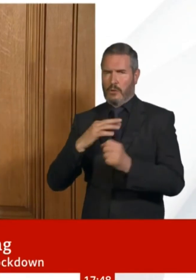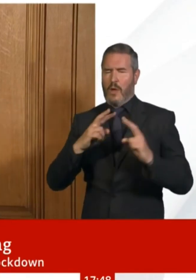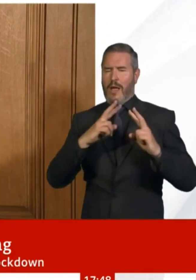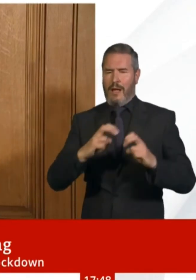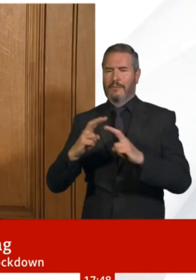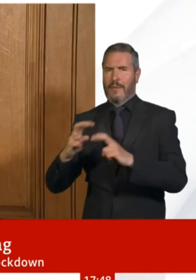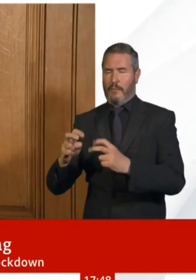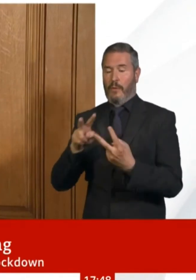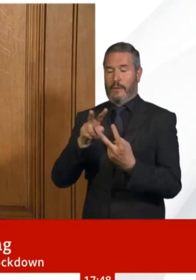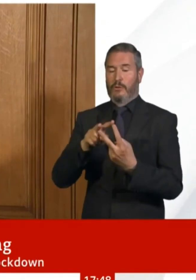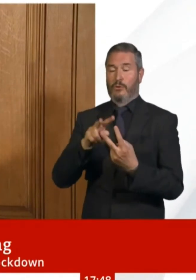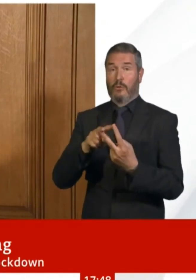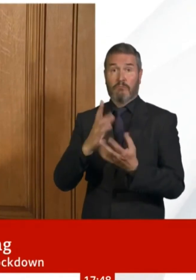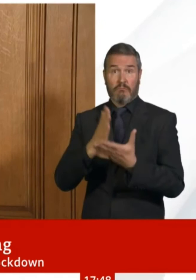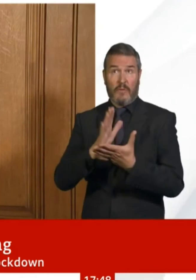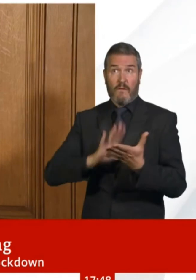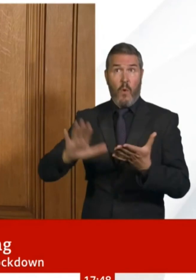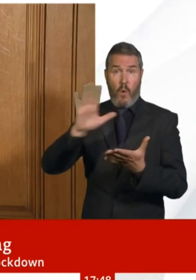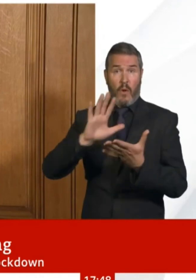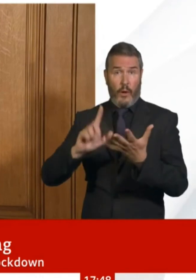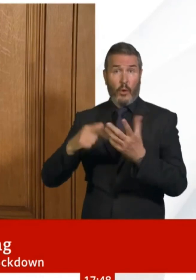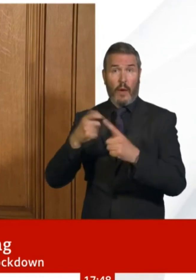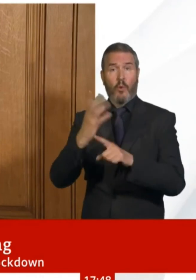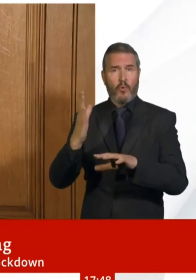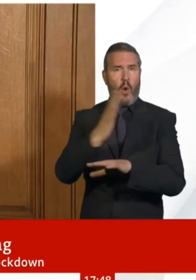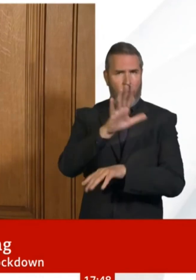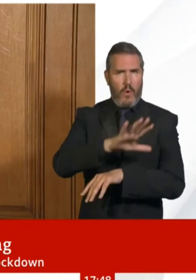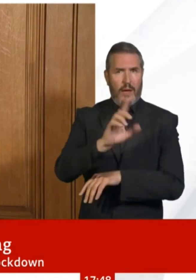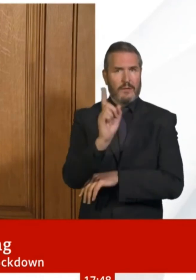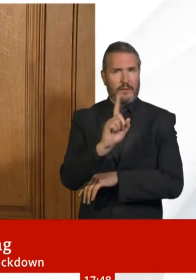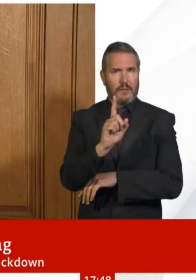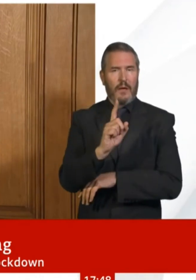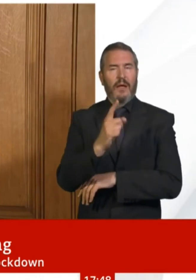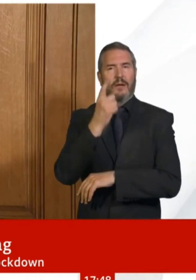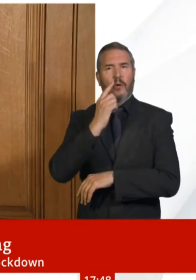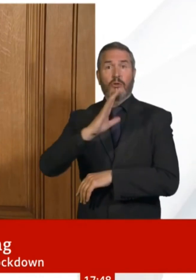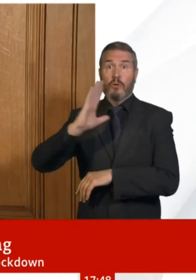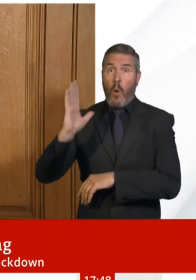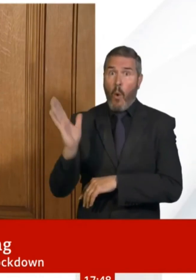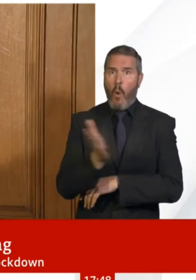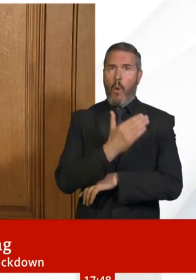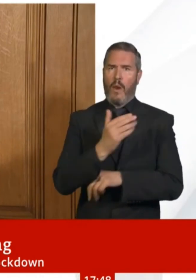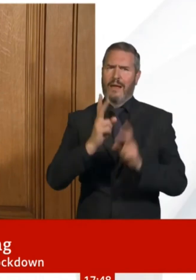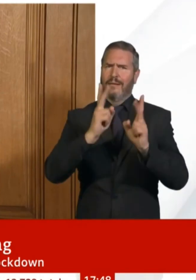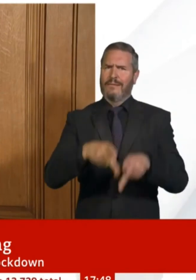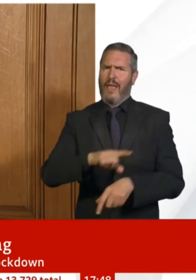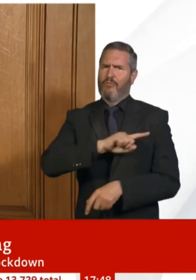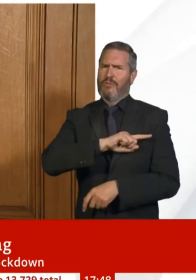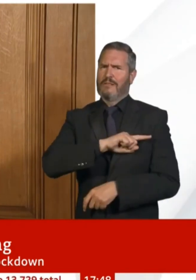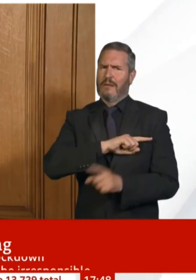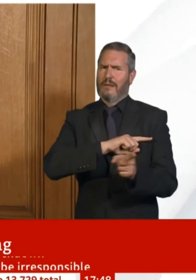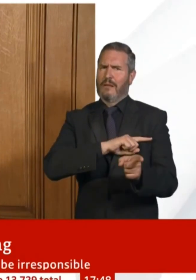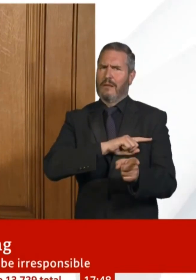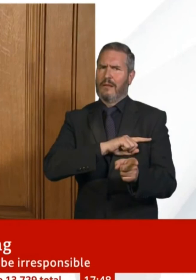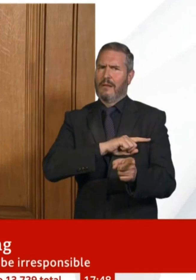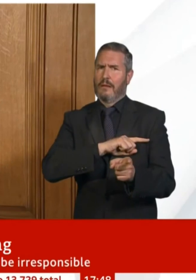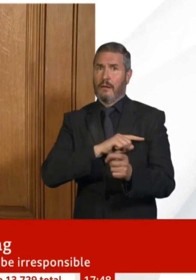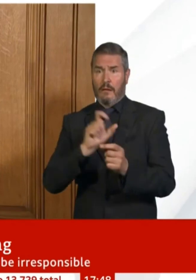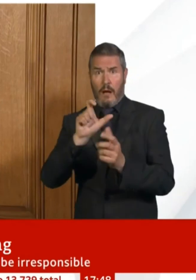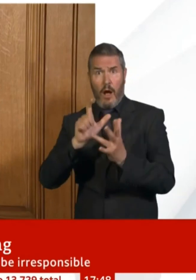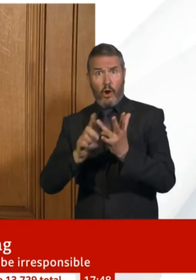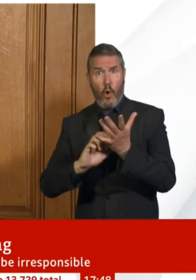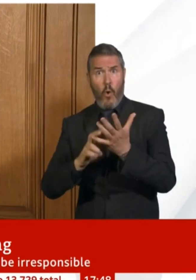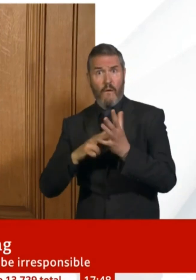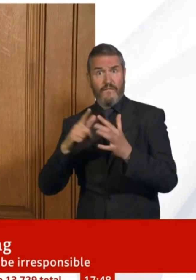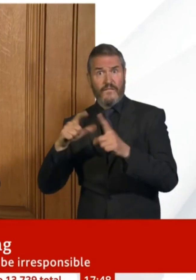they're ones which is true across the country, we need to look quite carefully at all-cause mortality, so not just the COVID-related mortality, and that it tends